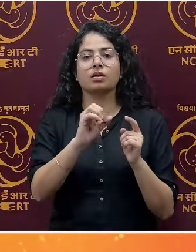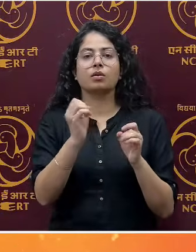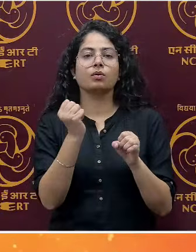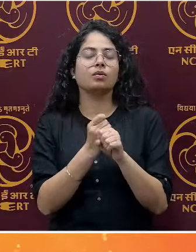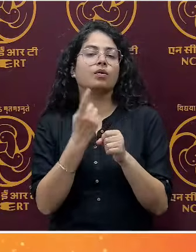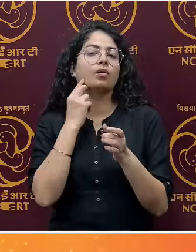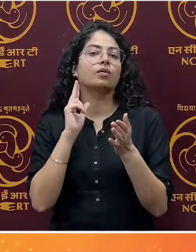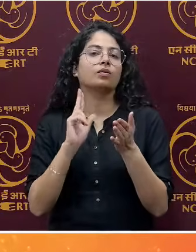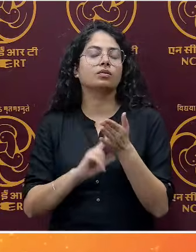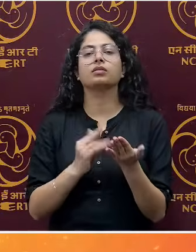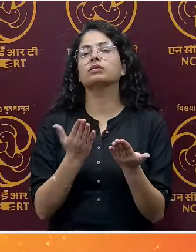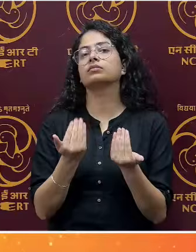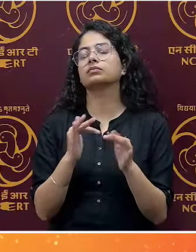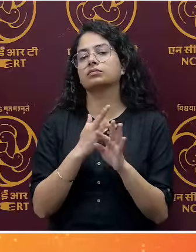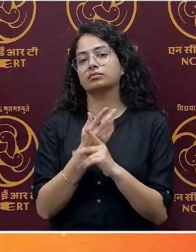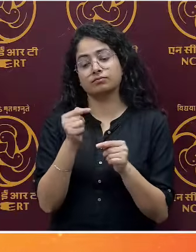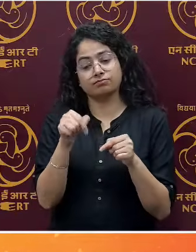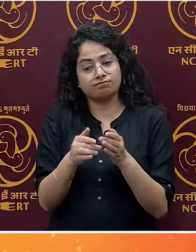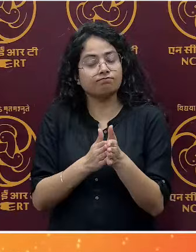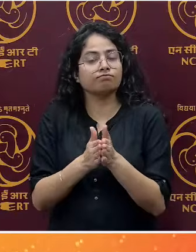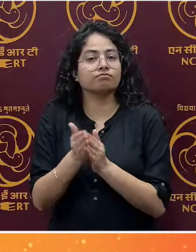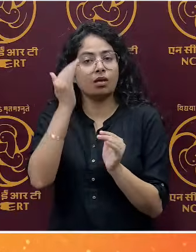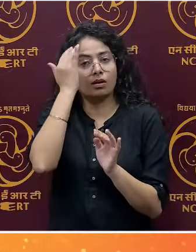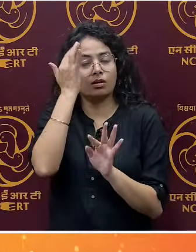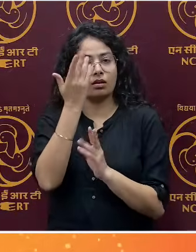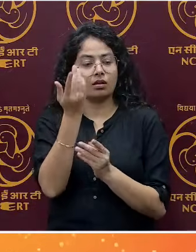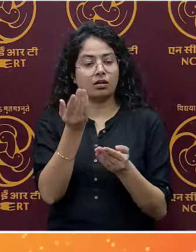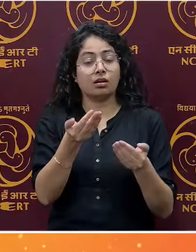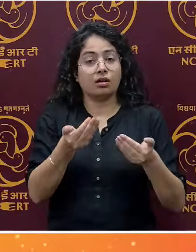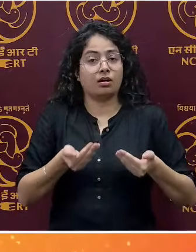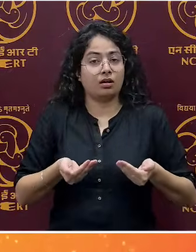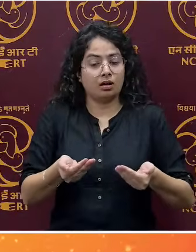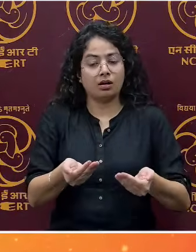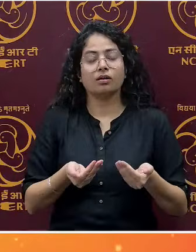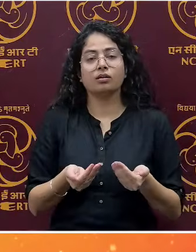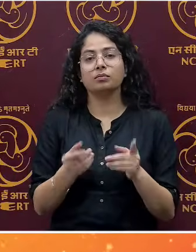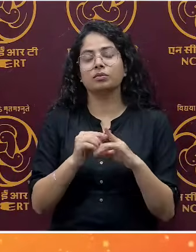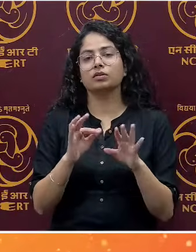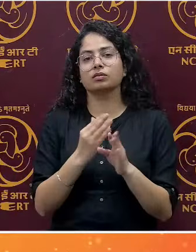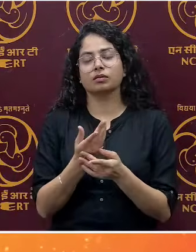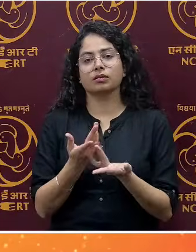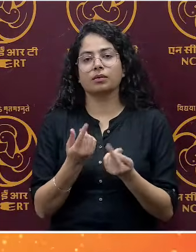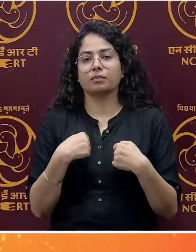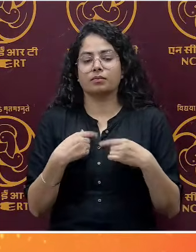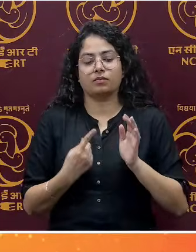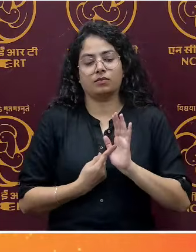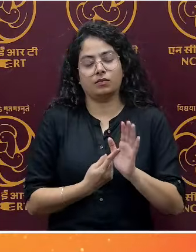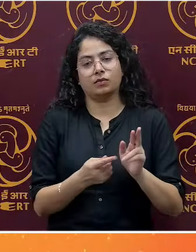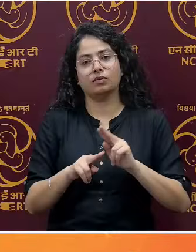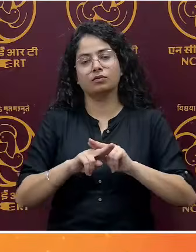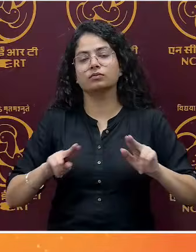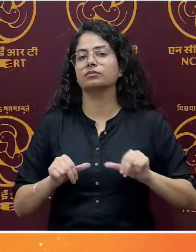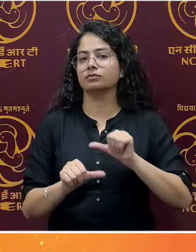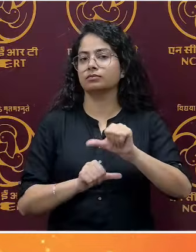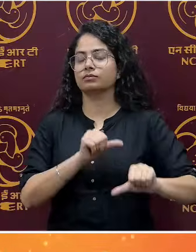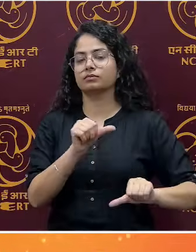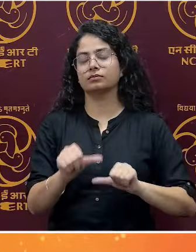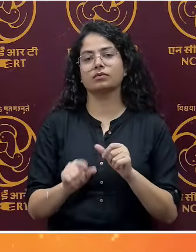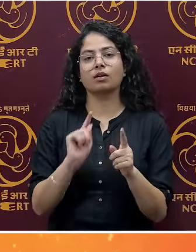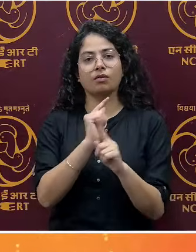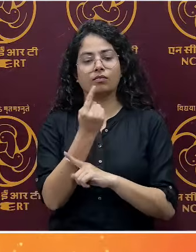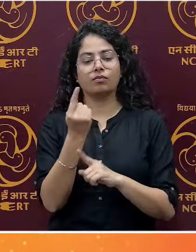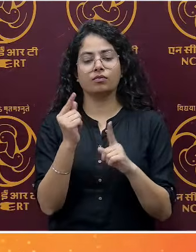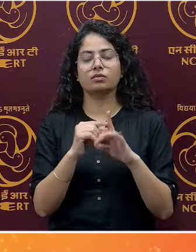ma'am? Yes, so it is interesting to know. Now we know that what we have to do today. Let me show all the steps. So what we have to do, we have to go on